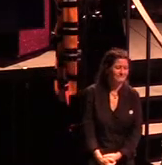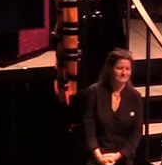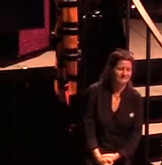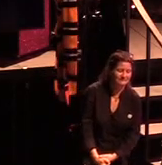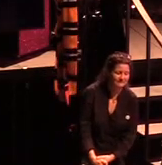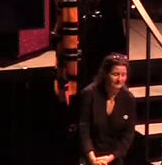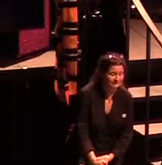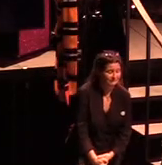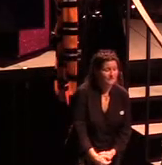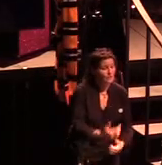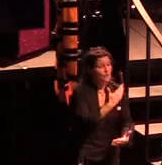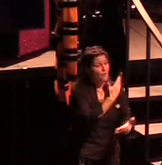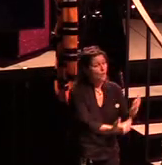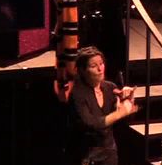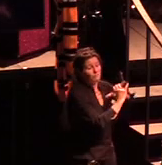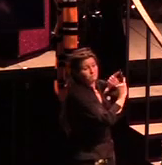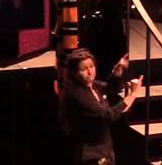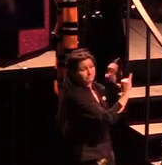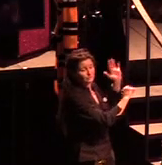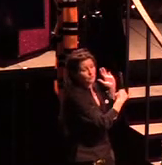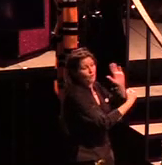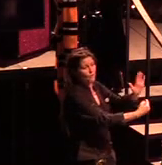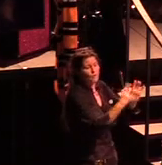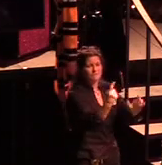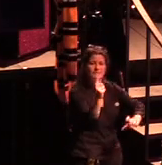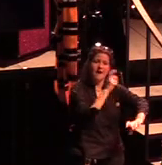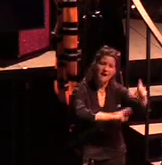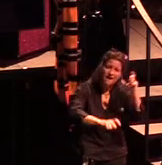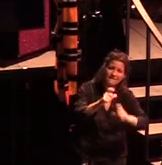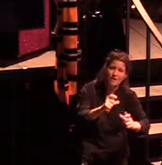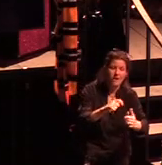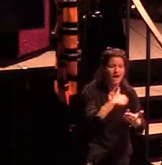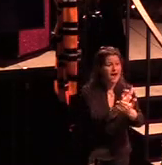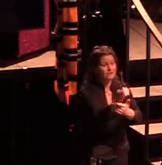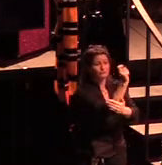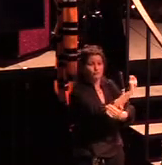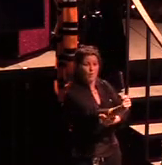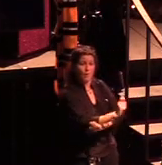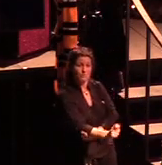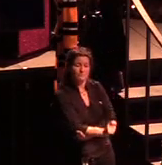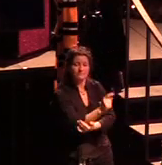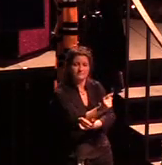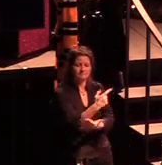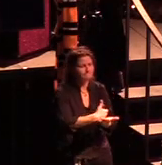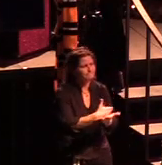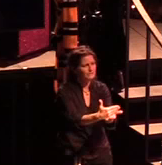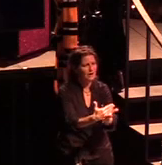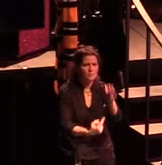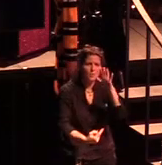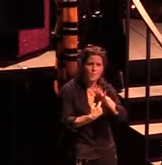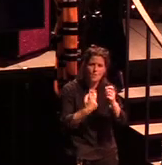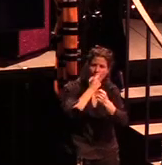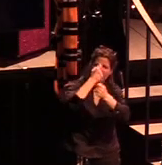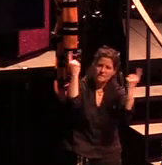all the slides I'll be showing this get a colorful hand drawn cards sharing a key idea or